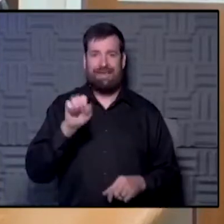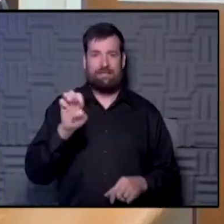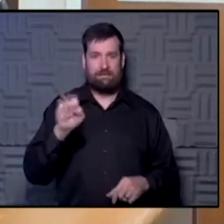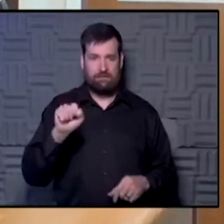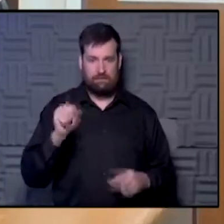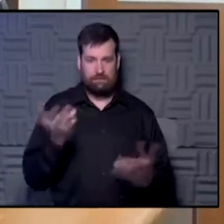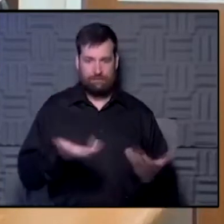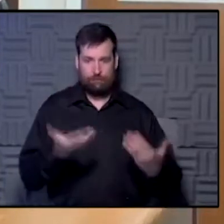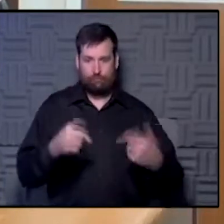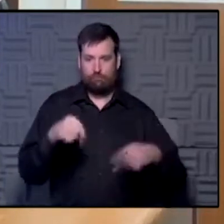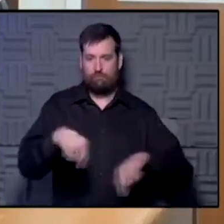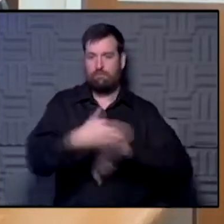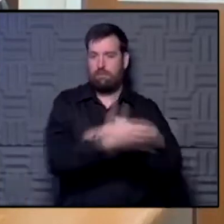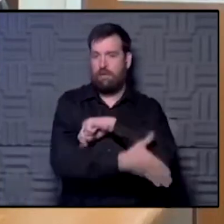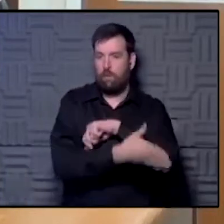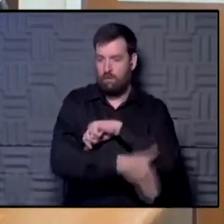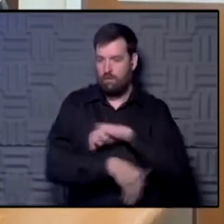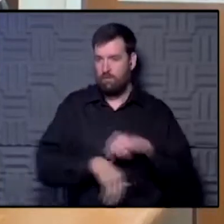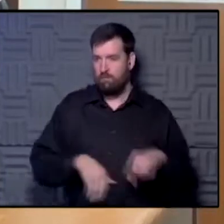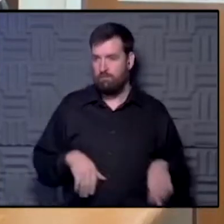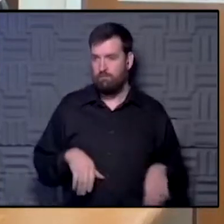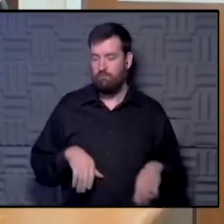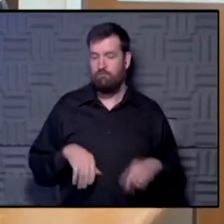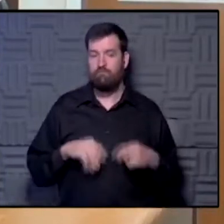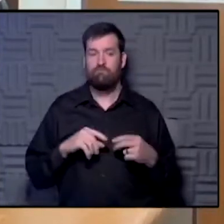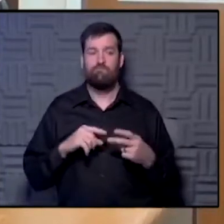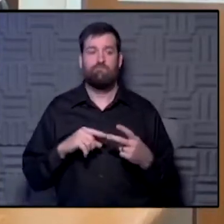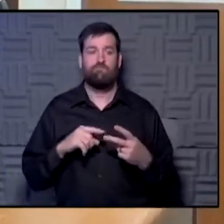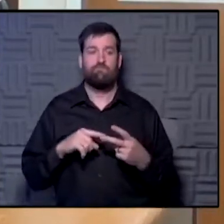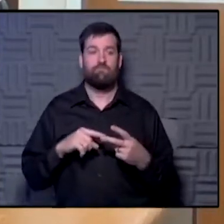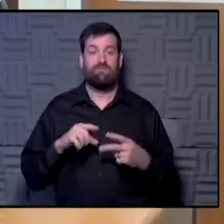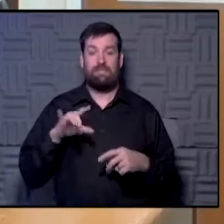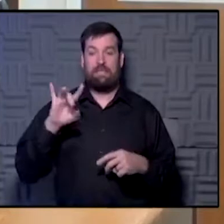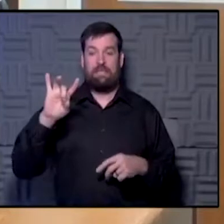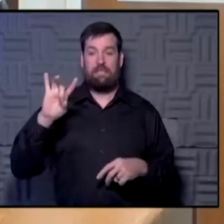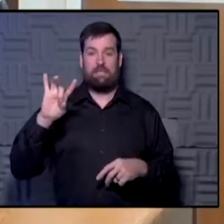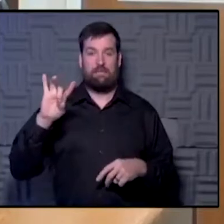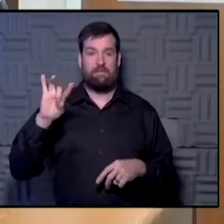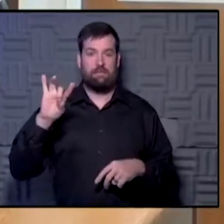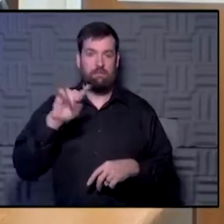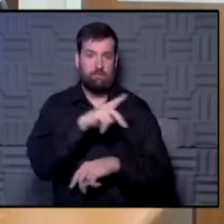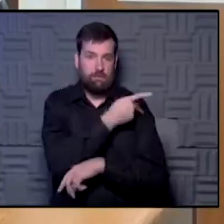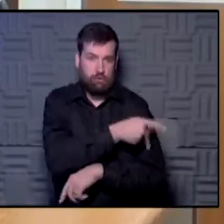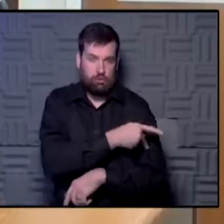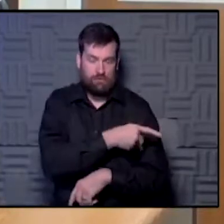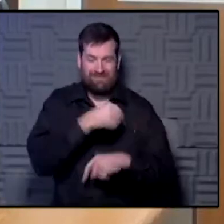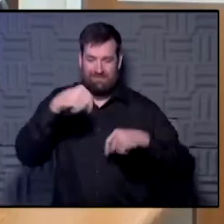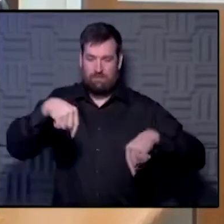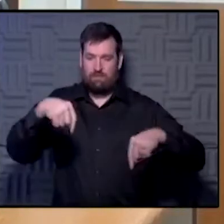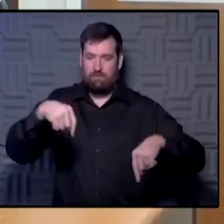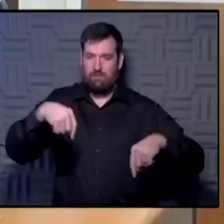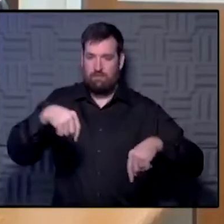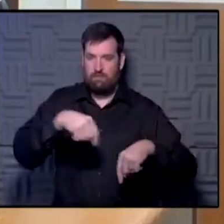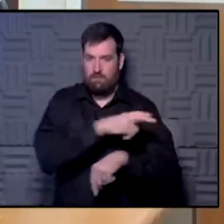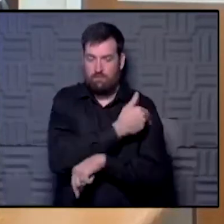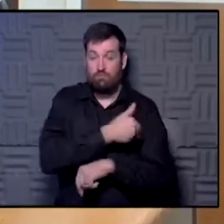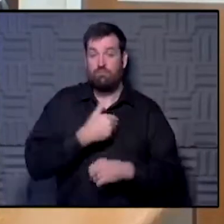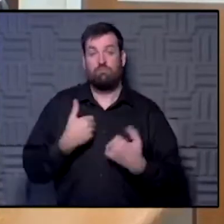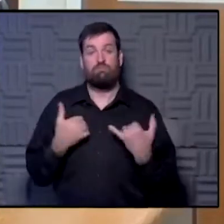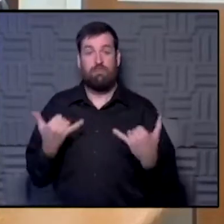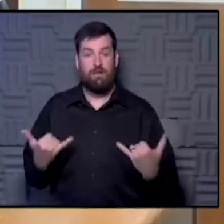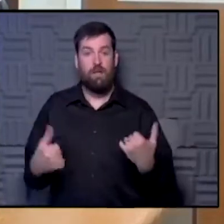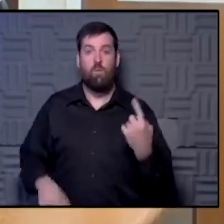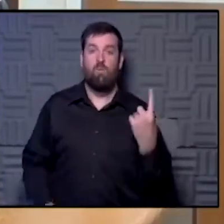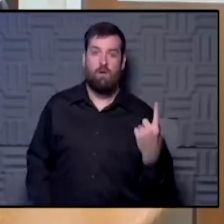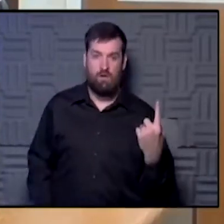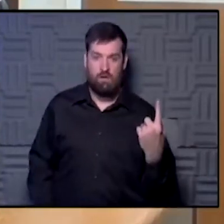our county. We've had a total of 8 patients in our facility. Right now, we have 1 patient.